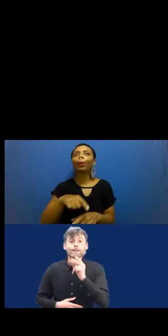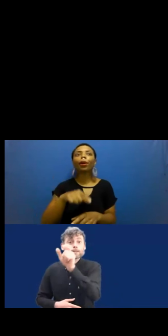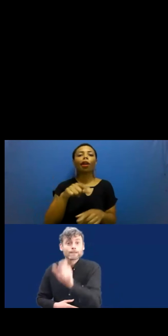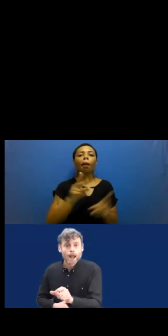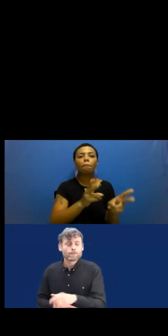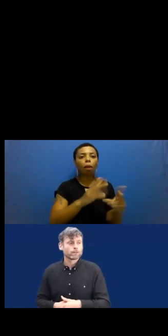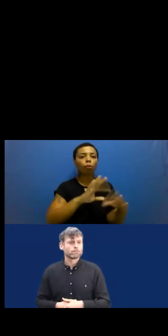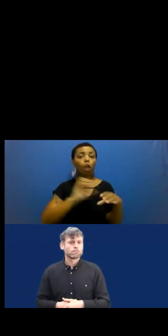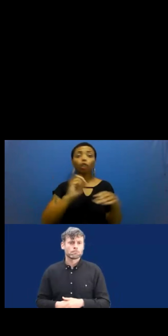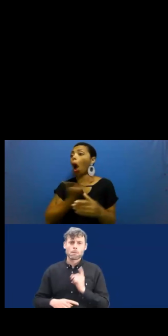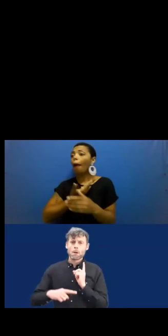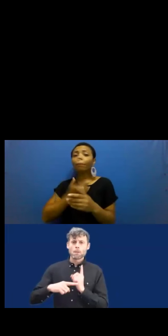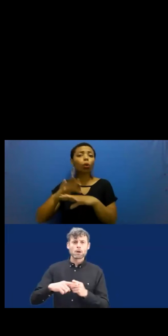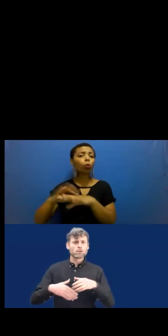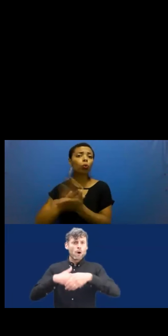conventions.